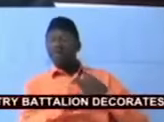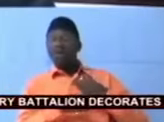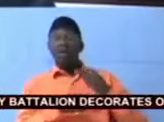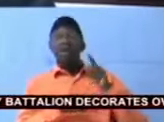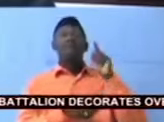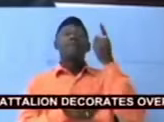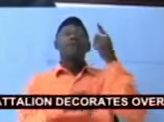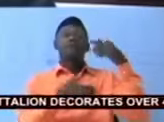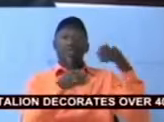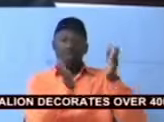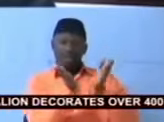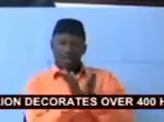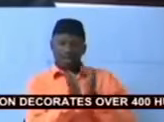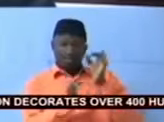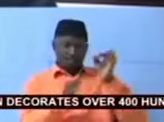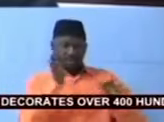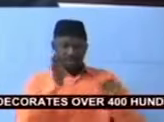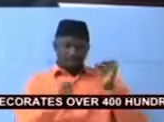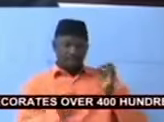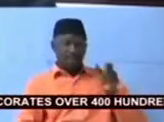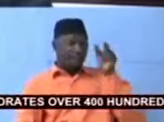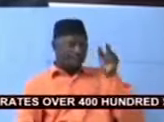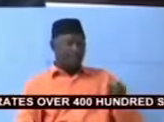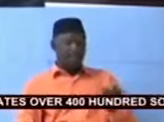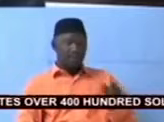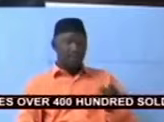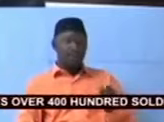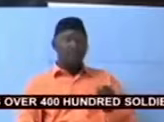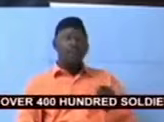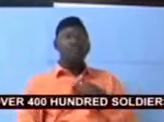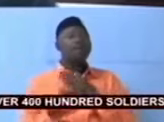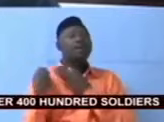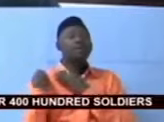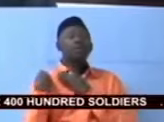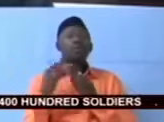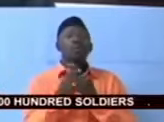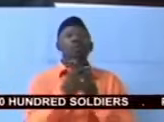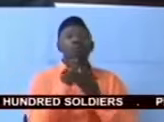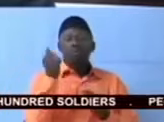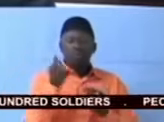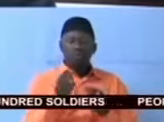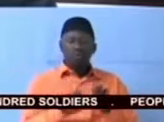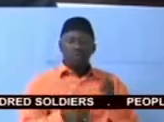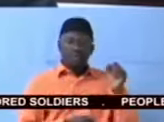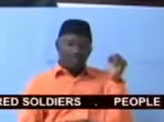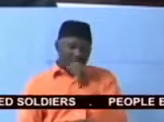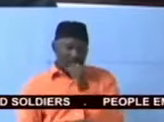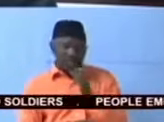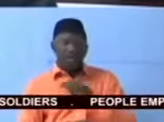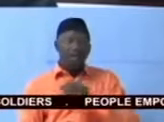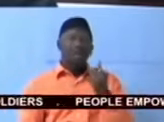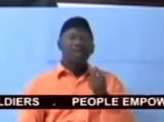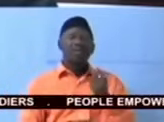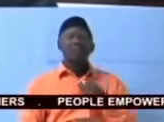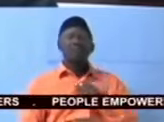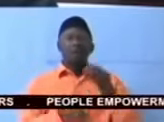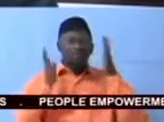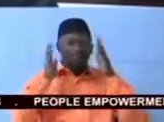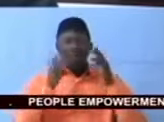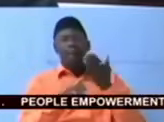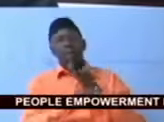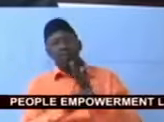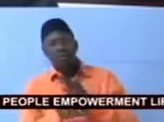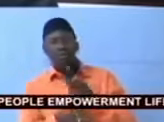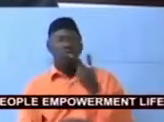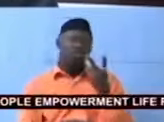class magistrate di class bu ñëk. I handle both criminal and civil cases. Dana de amé tefar yu melni